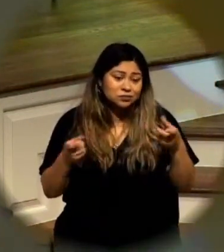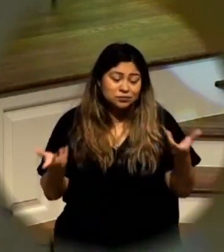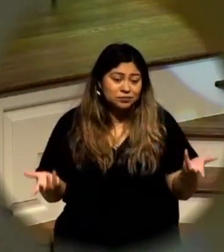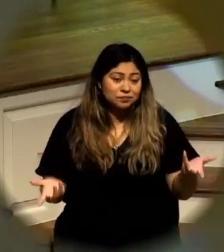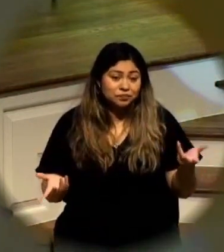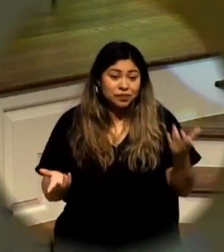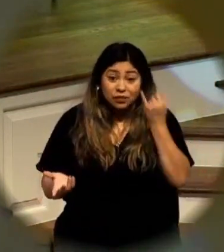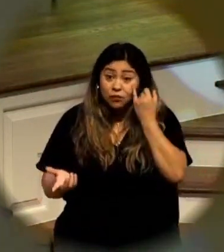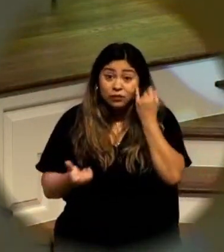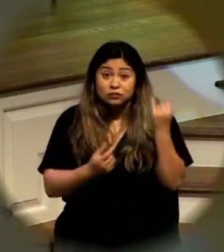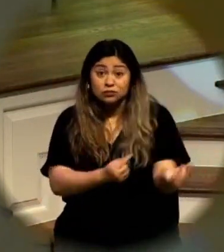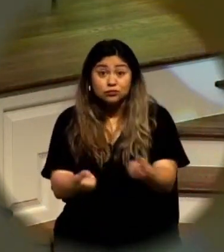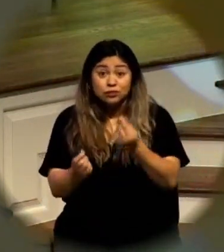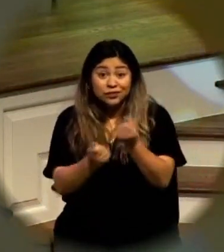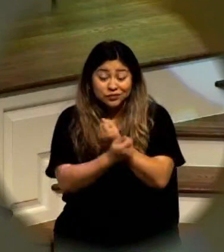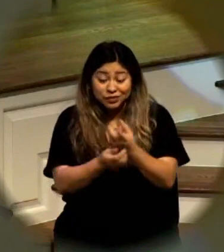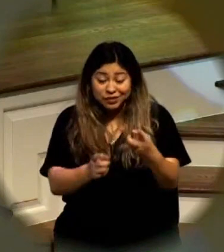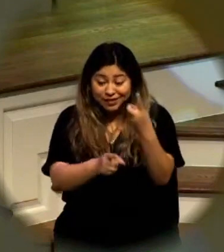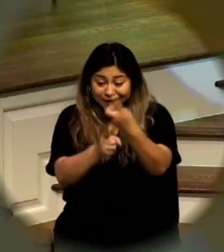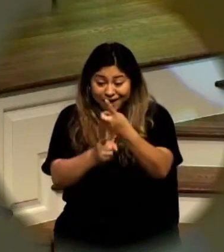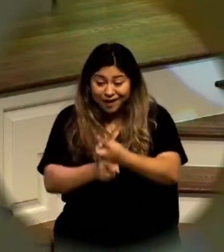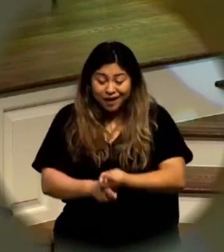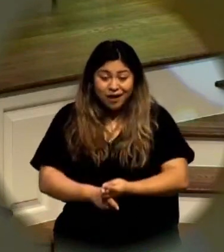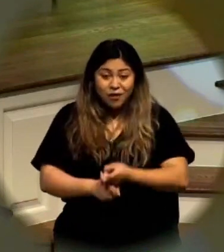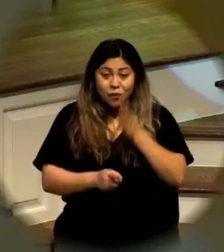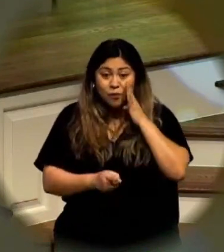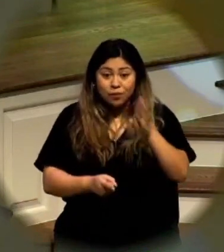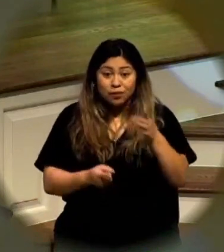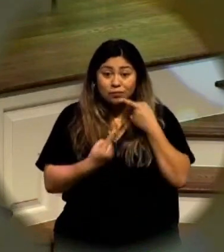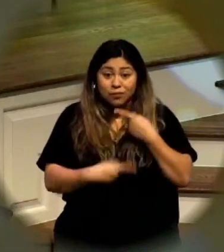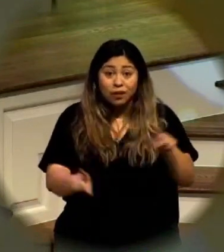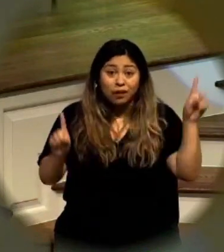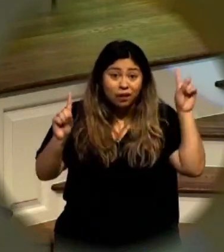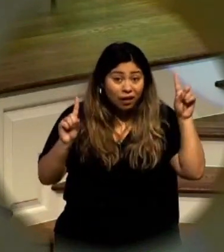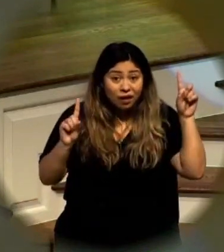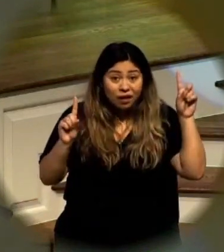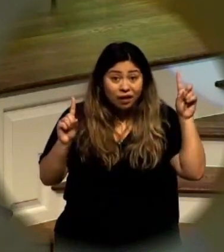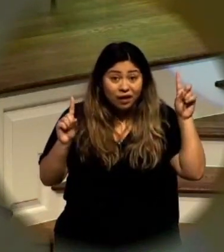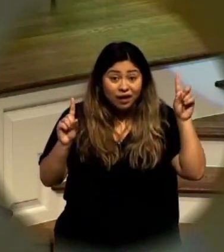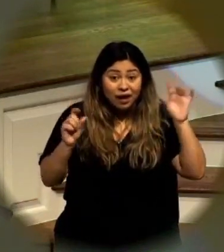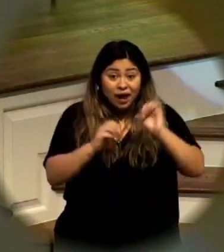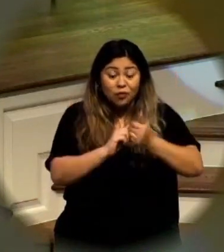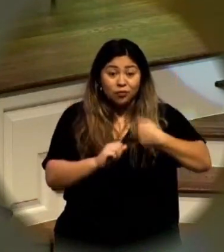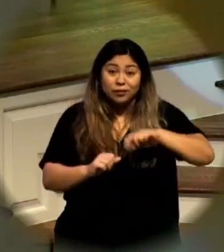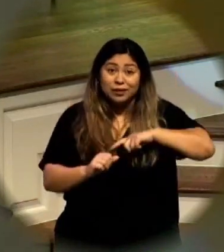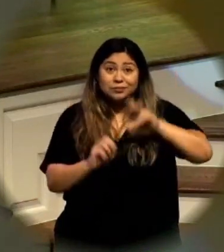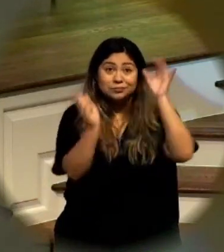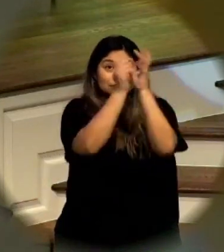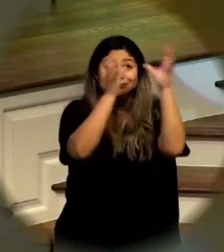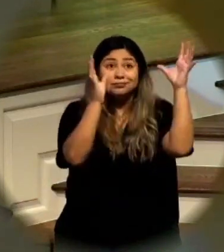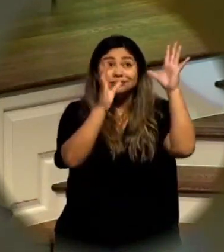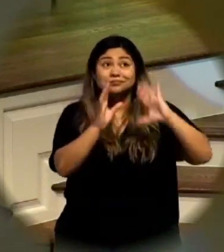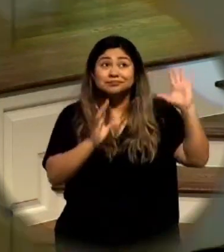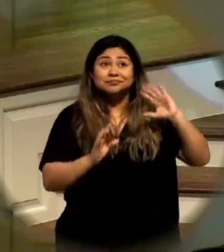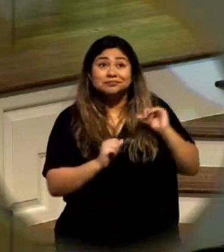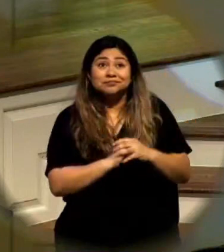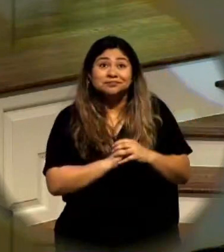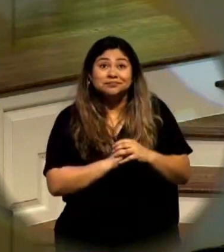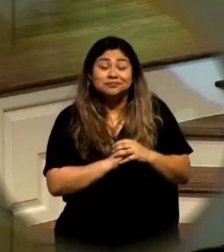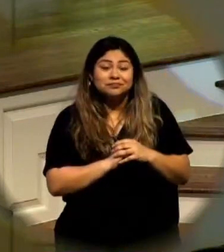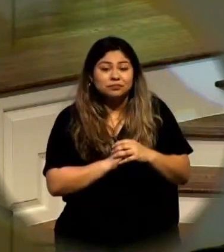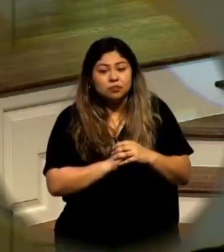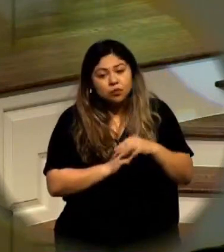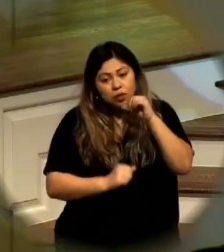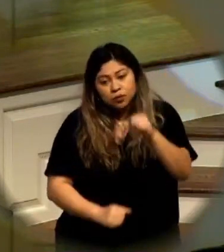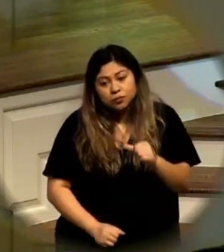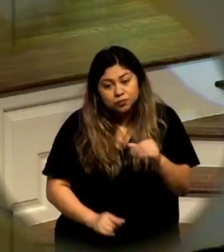everything right, doesn't always work out the way we want it to. And it's easy if we are caught up in the Ricky